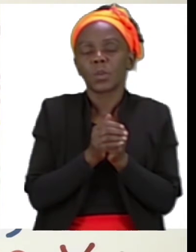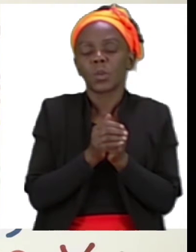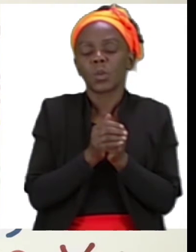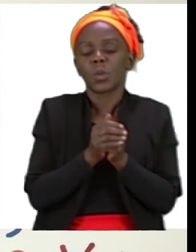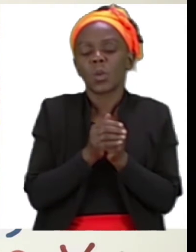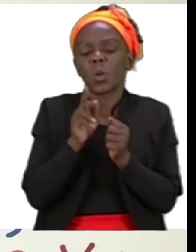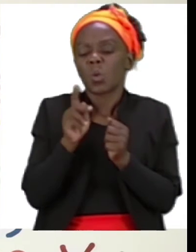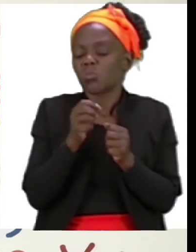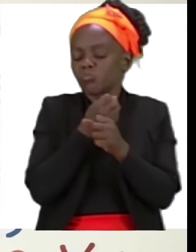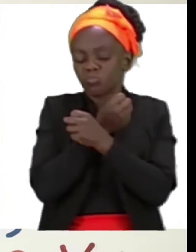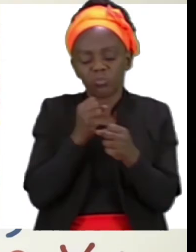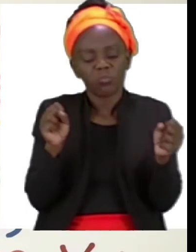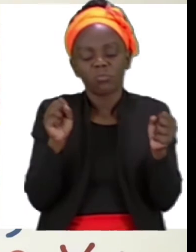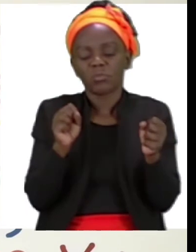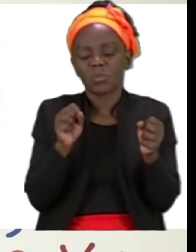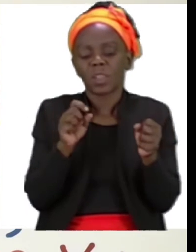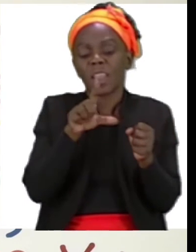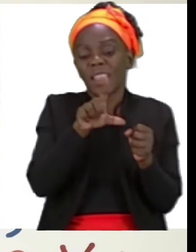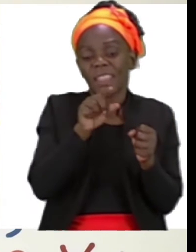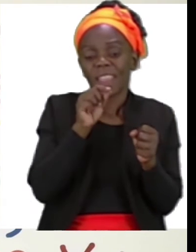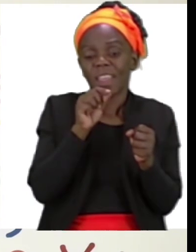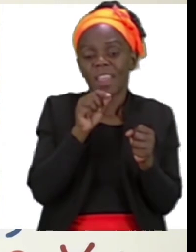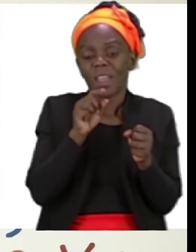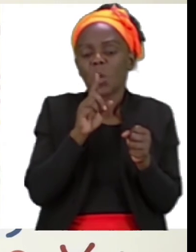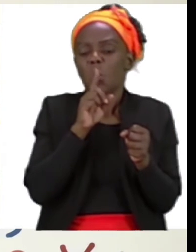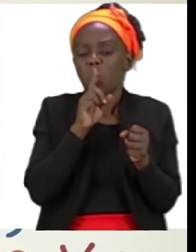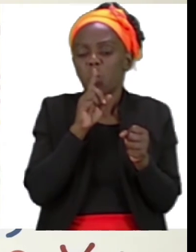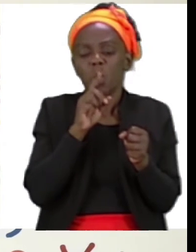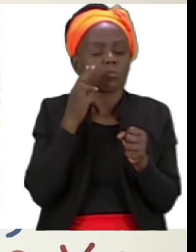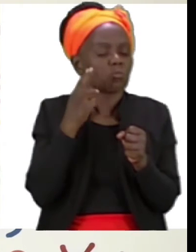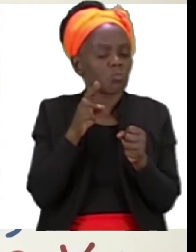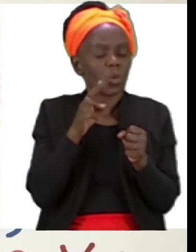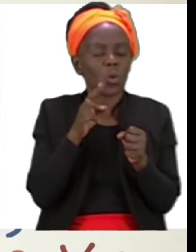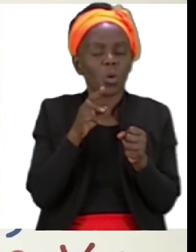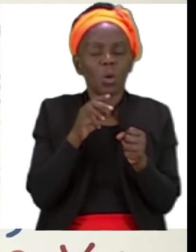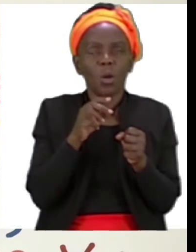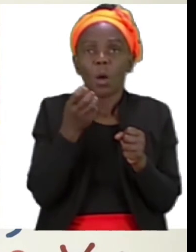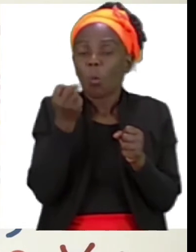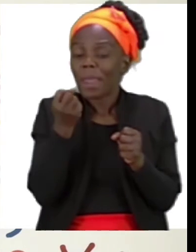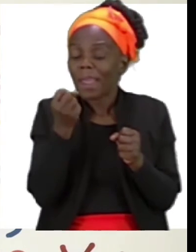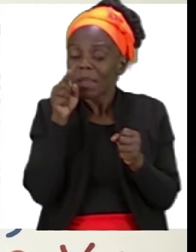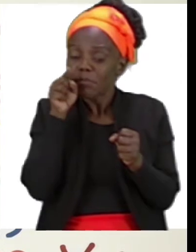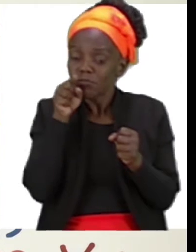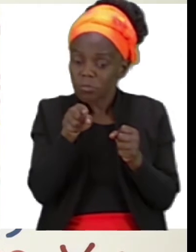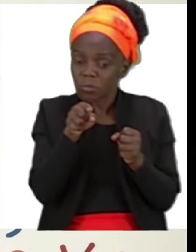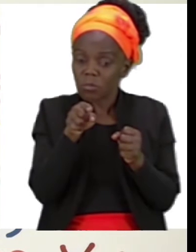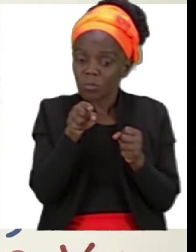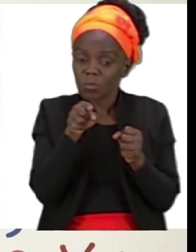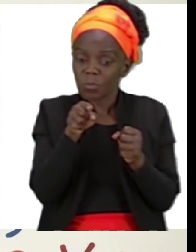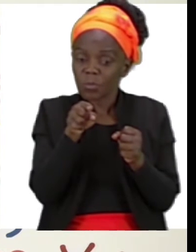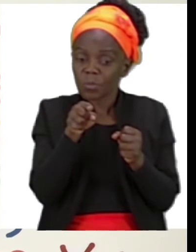hot because it can make sense, but there is a full stop here that tells